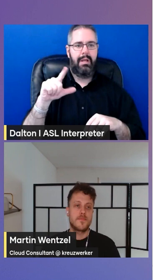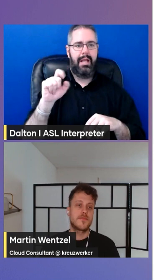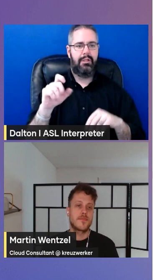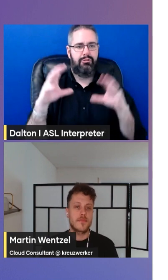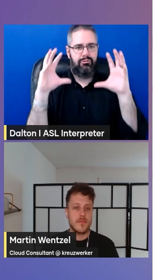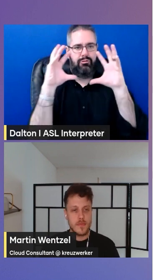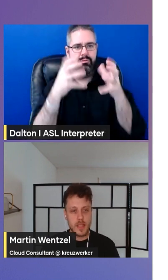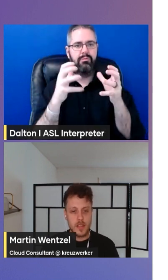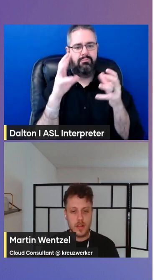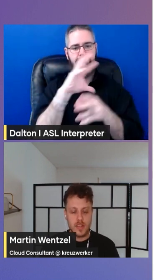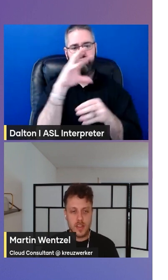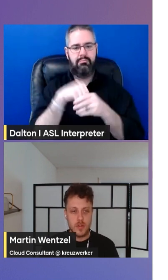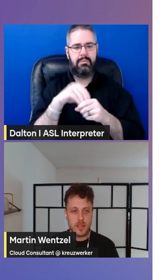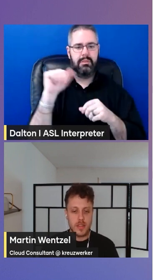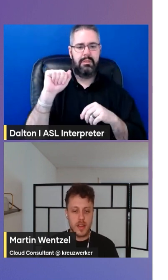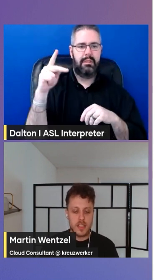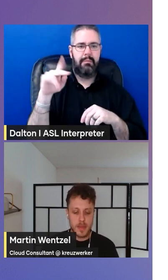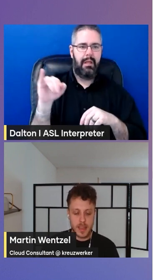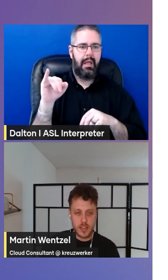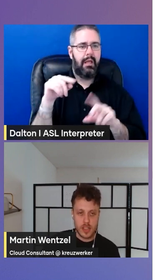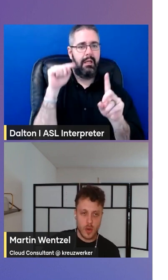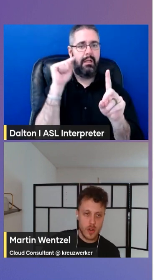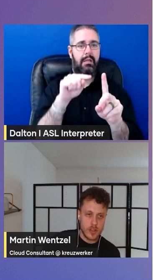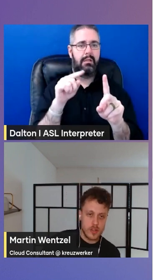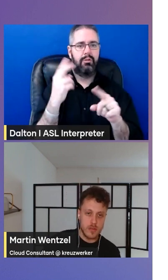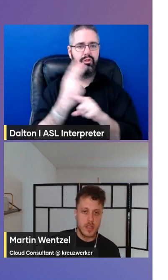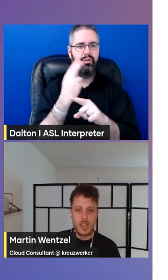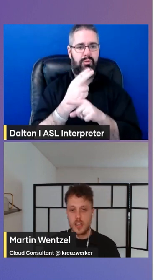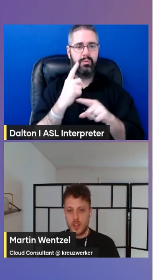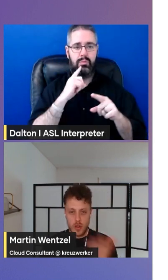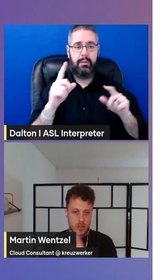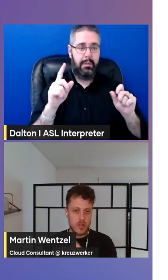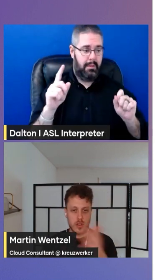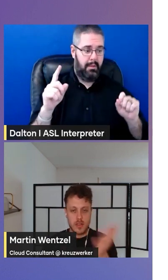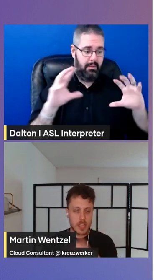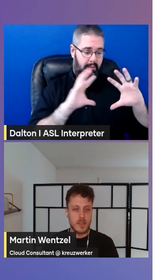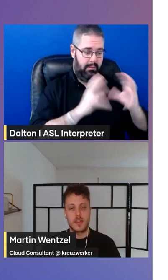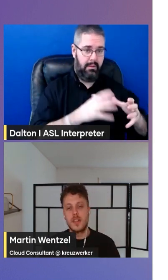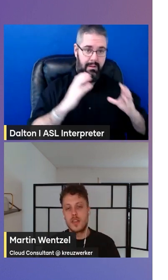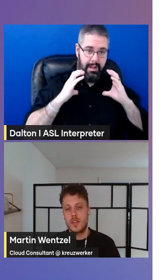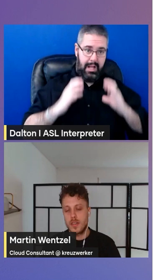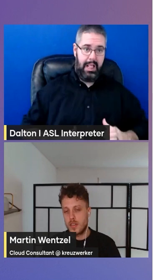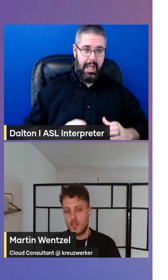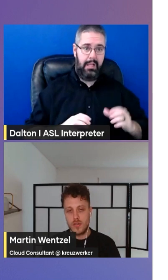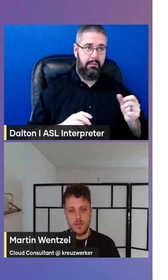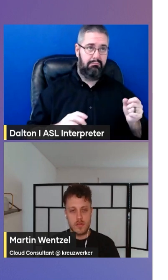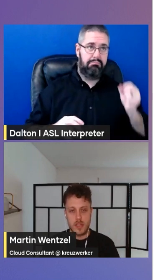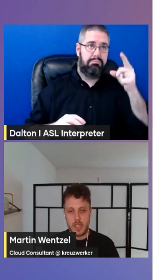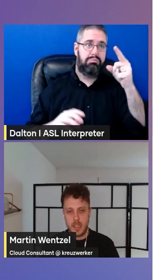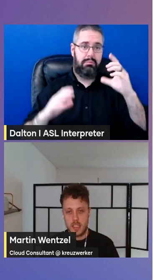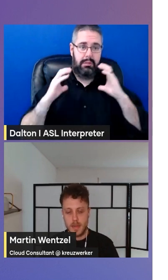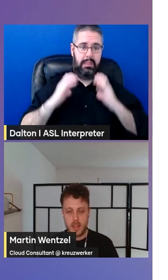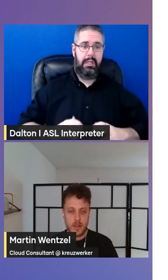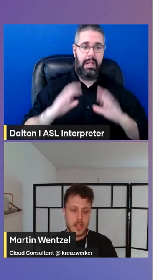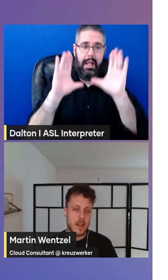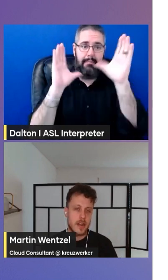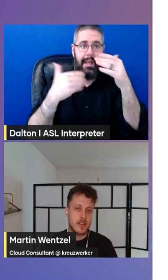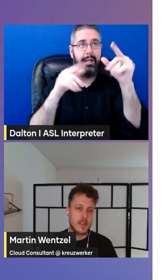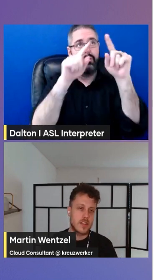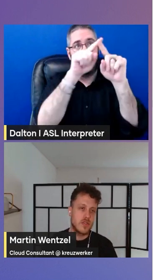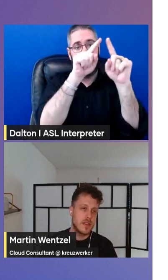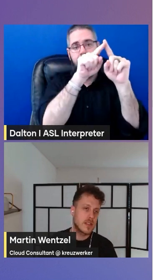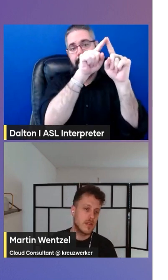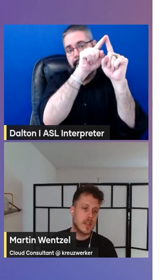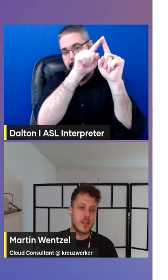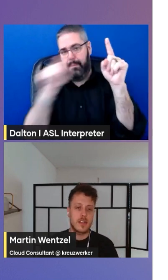API. So you can use this package in order to talk to the Docker daemon, to inspect